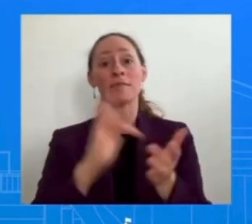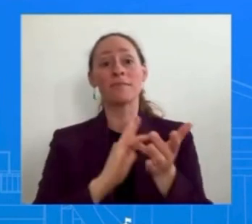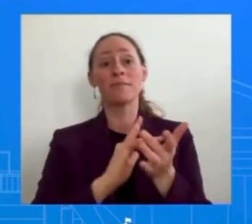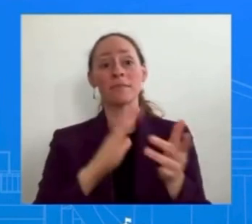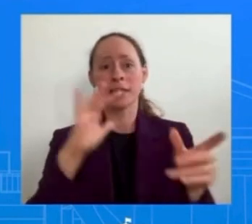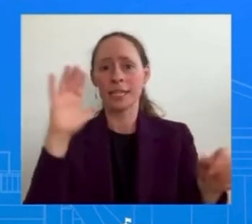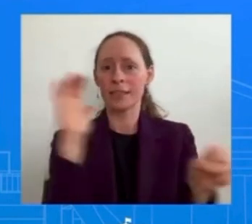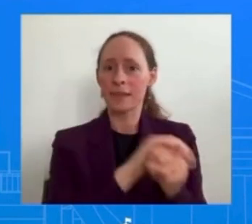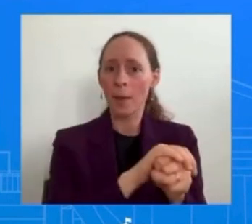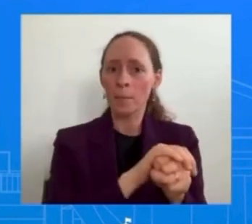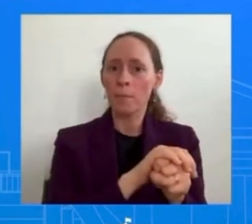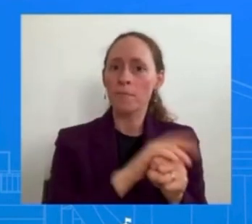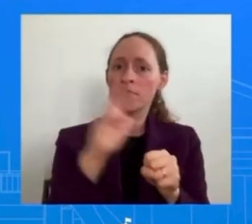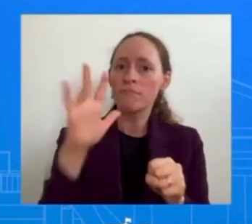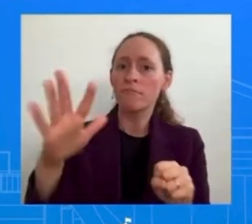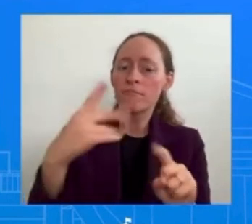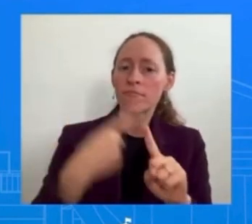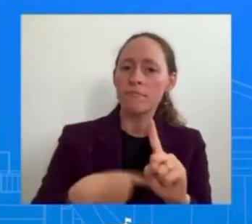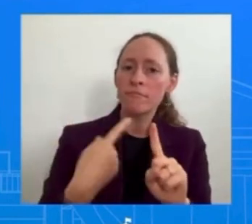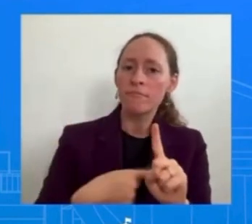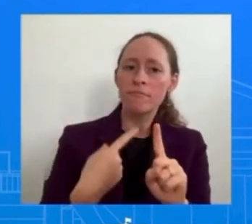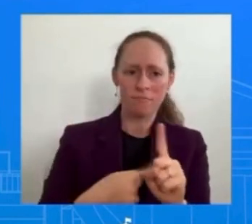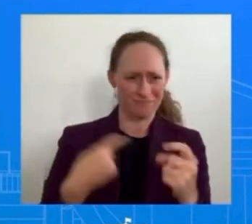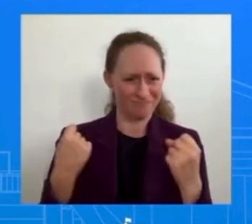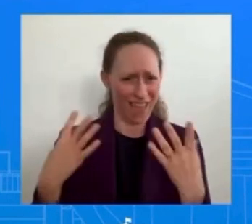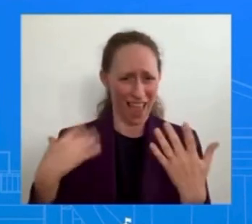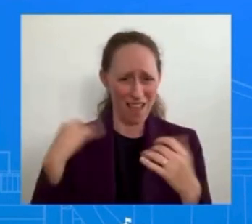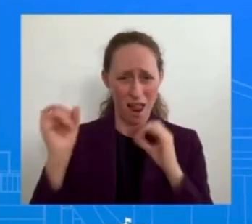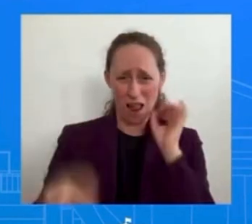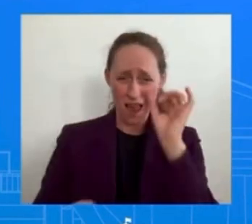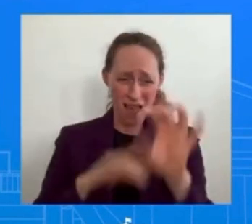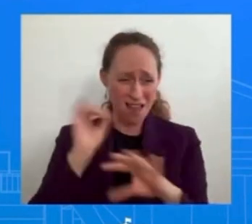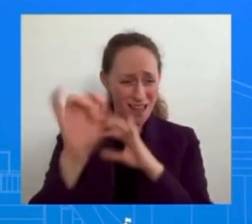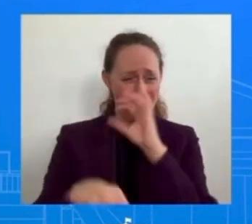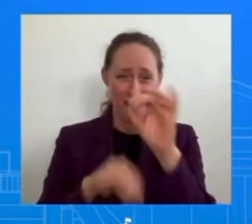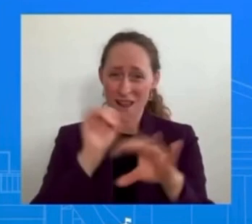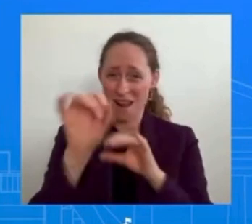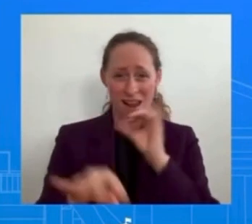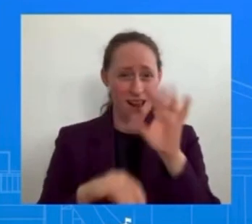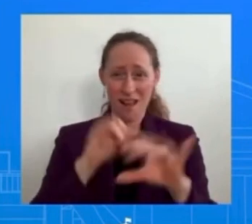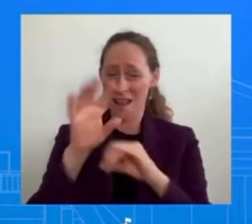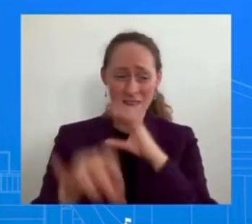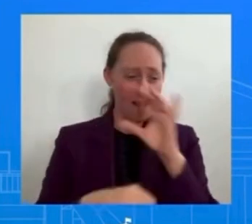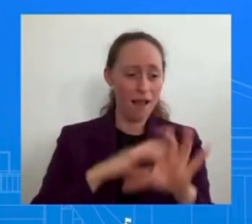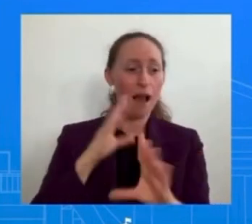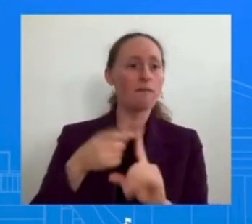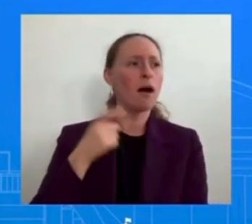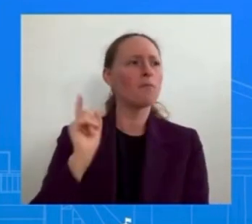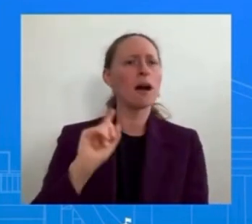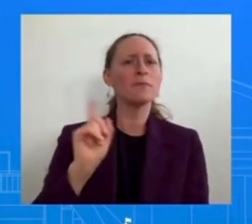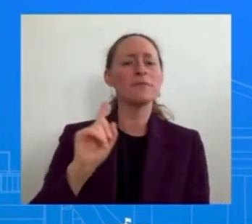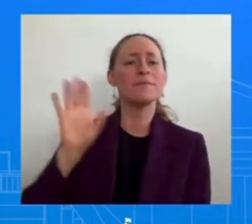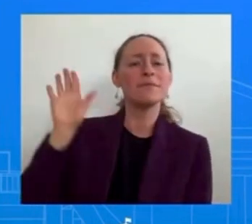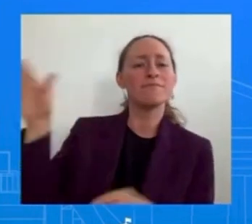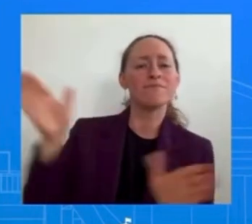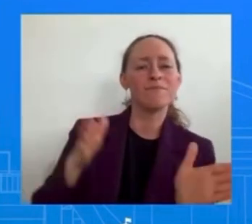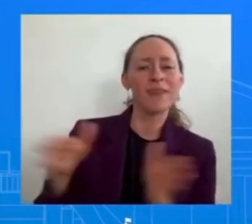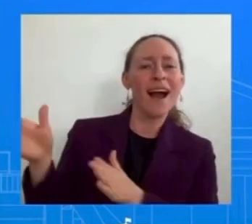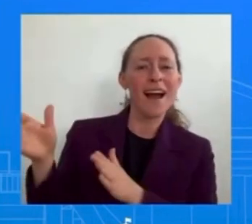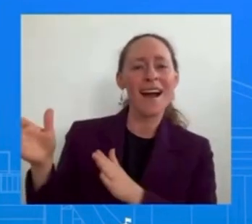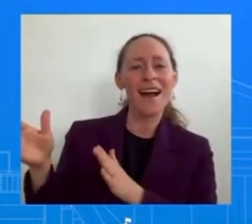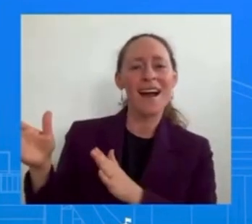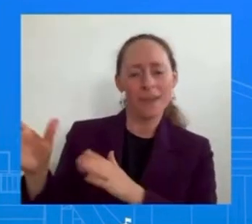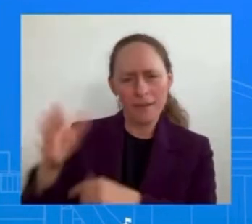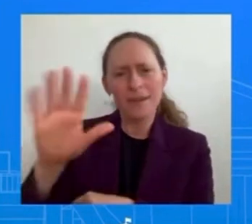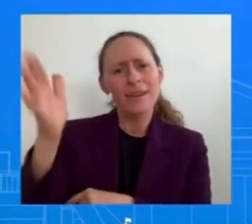is all part of the president's broader plan here. Clearly, the student loan is a major factor, and we're going to continue to try to make